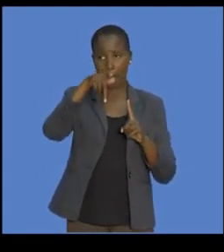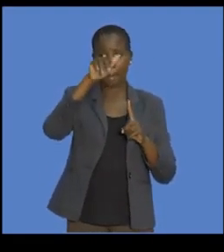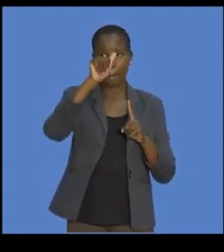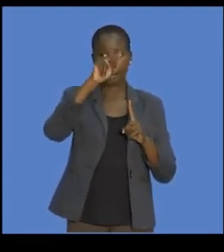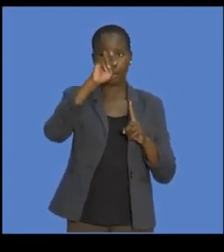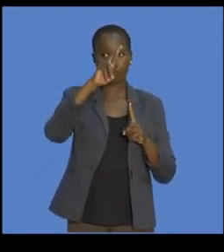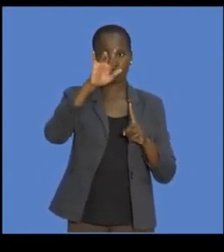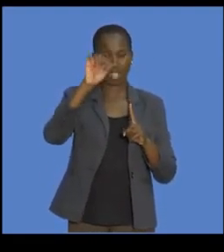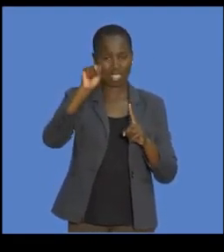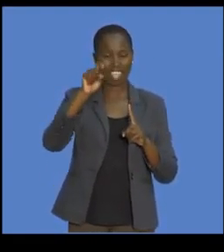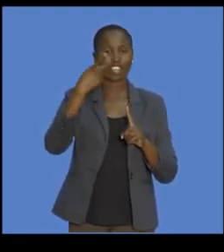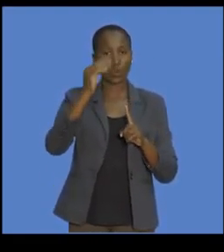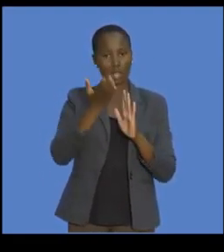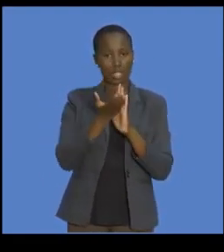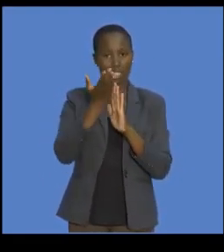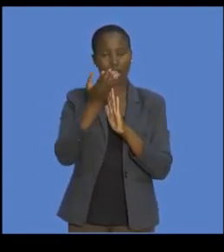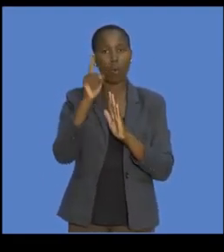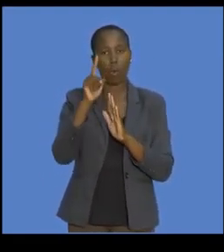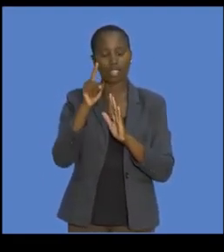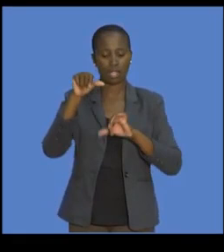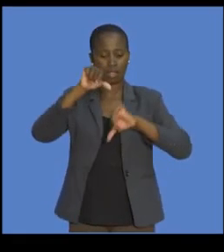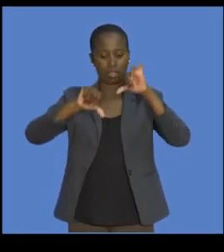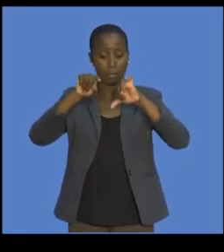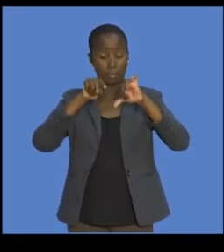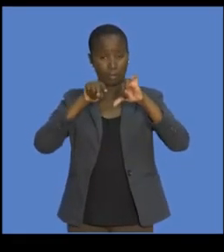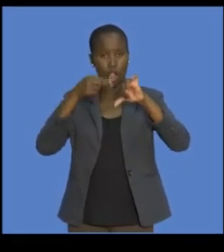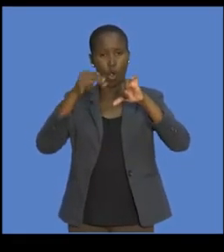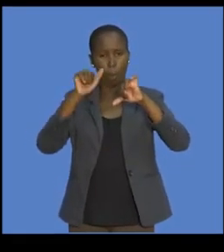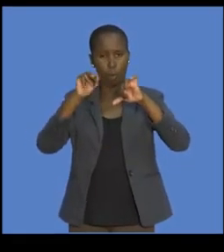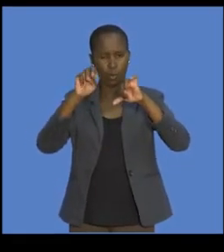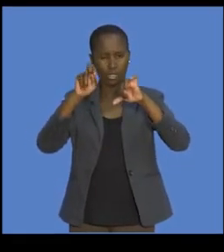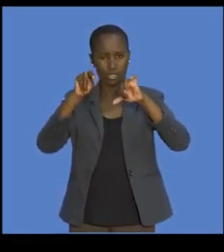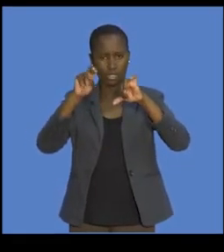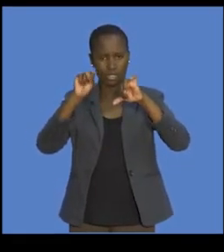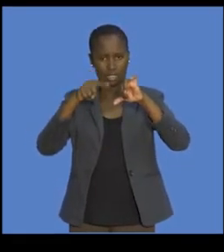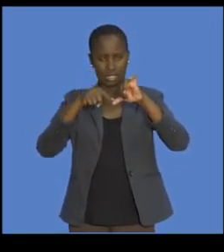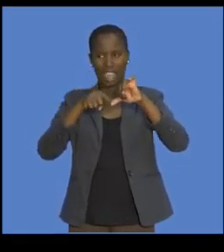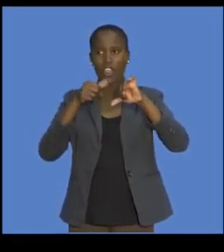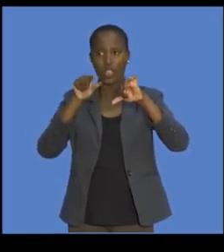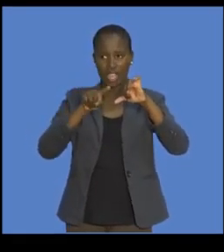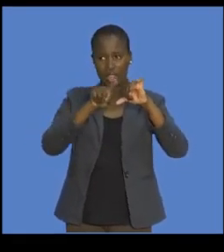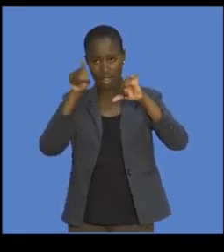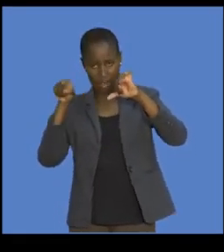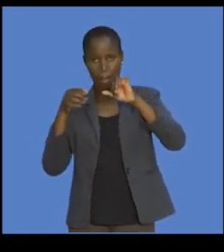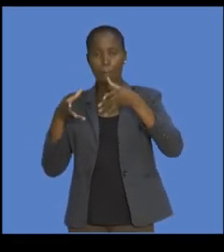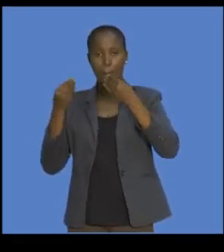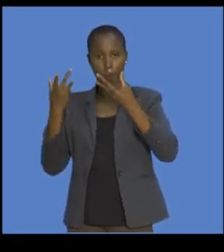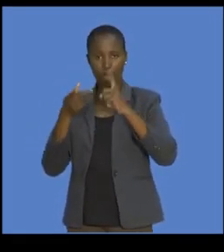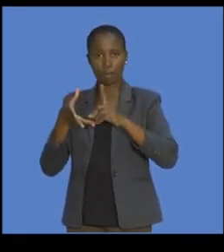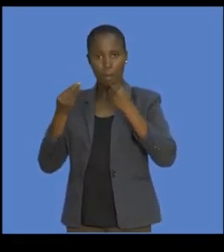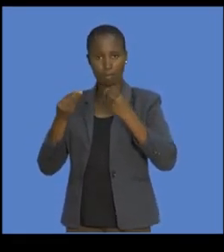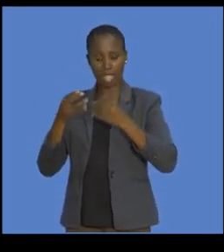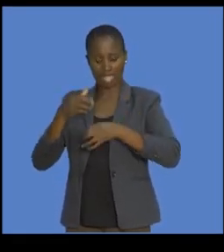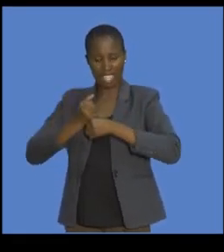hormone. And that hormone that it releases converts the glucose and stores it in the liver. So we know